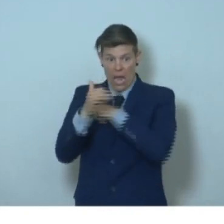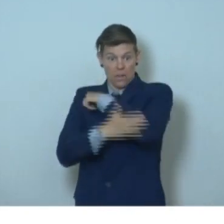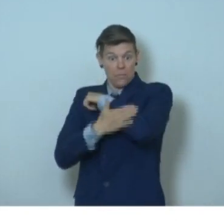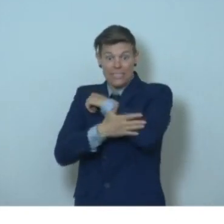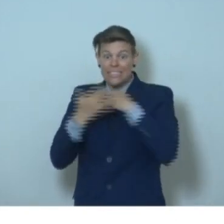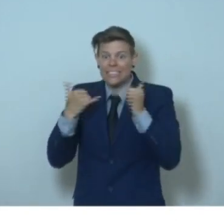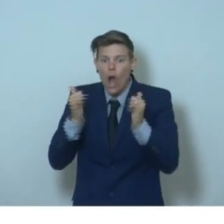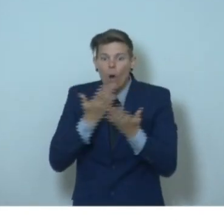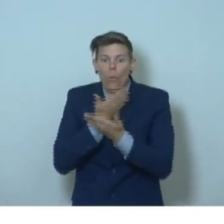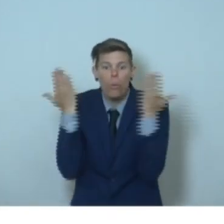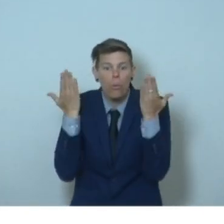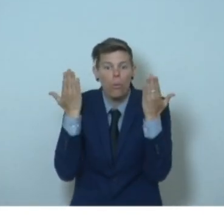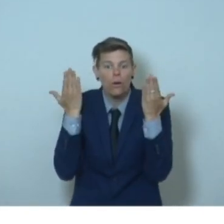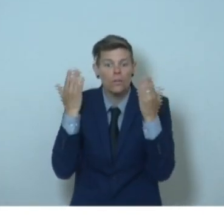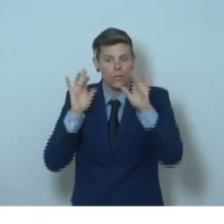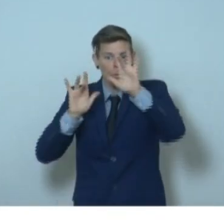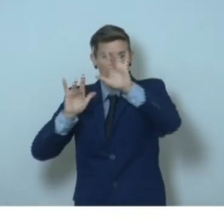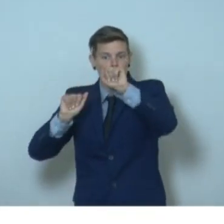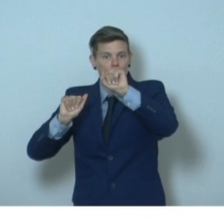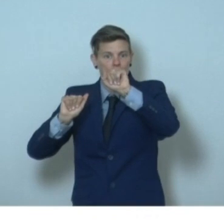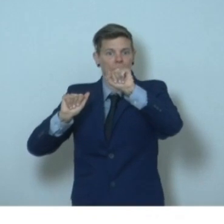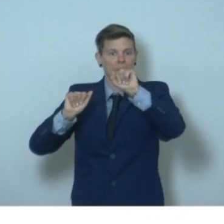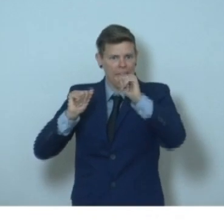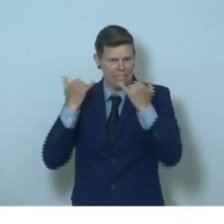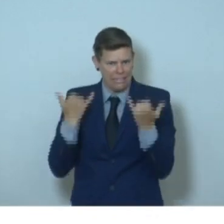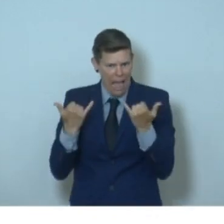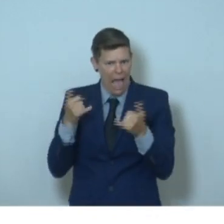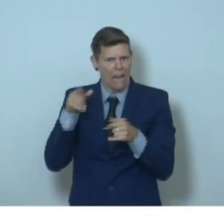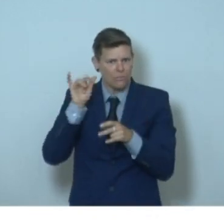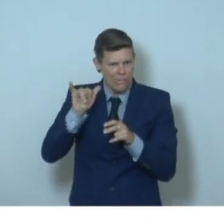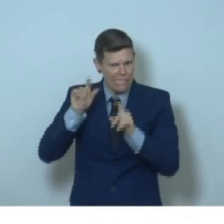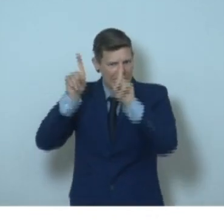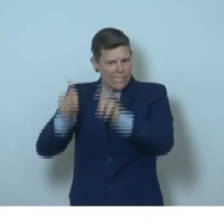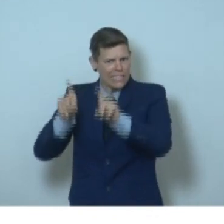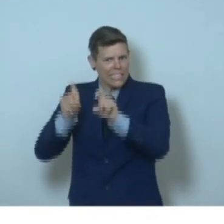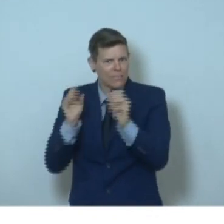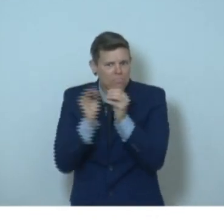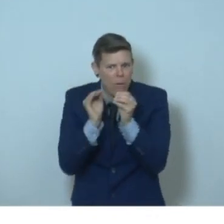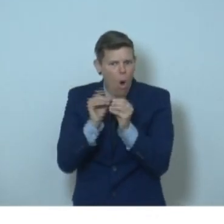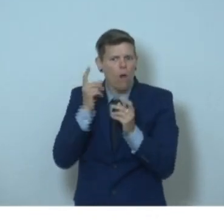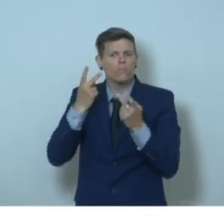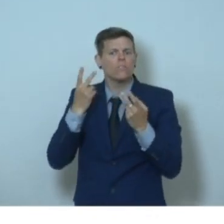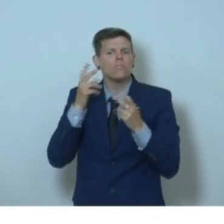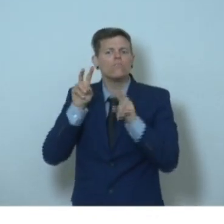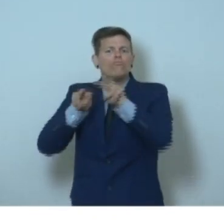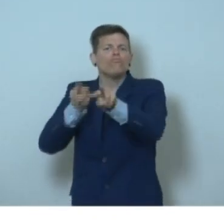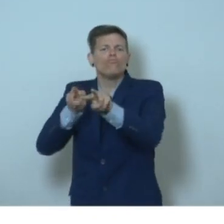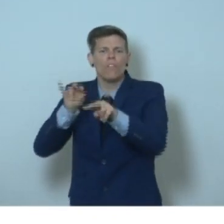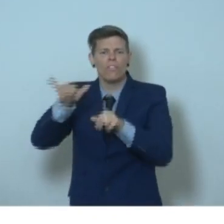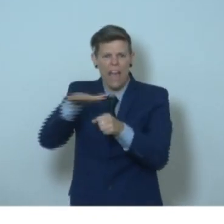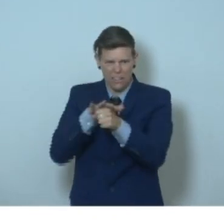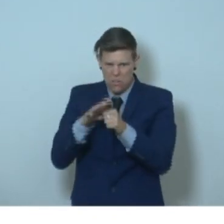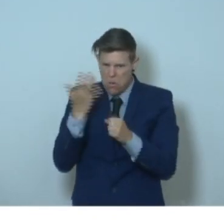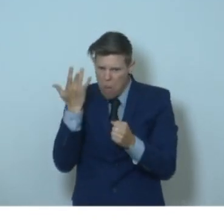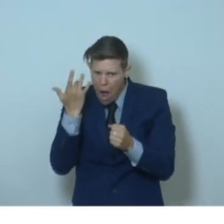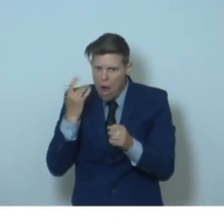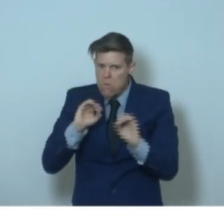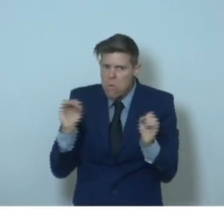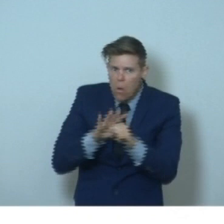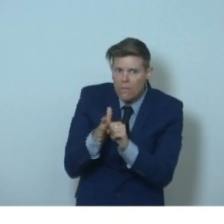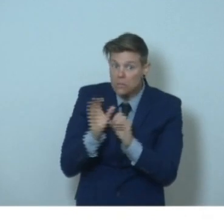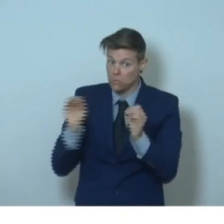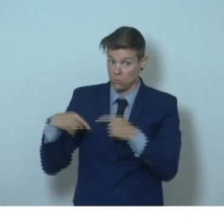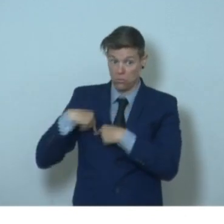And we're continuing to expand testing in areas with that we haven't had cases, but so far there's still